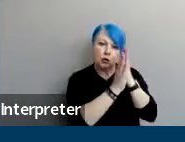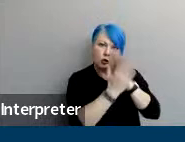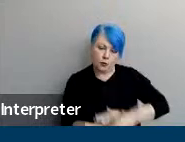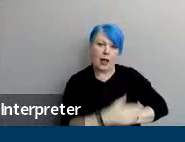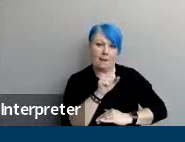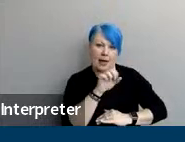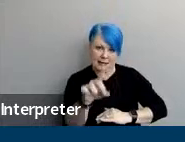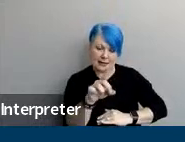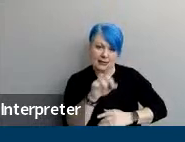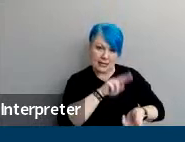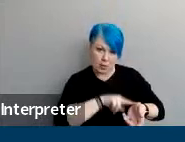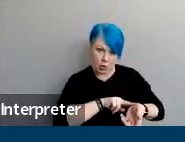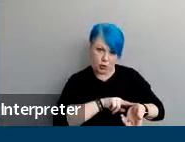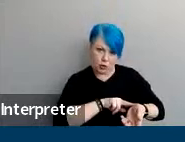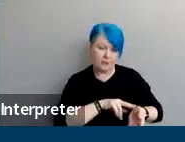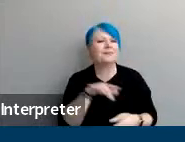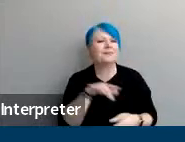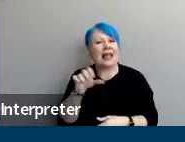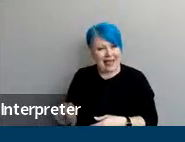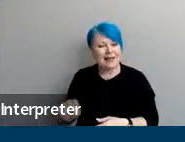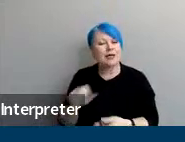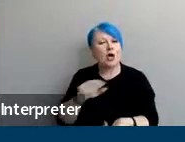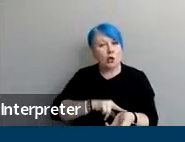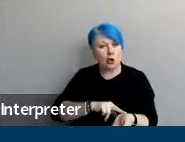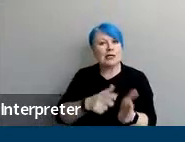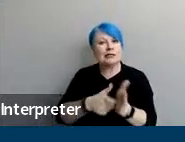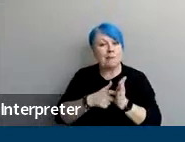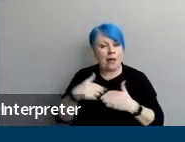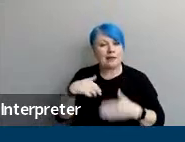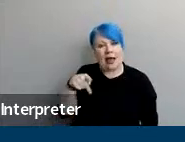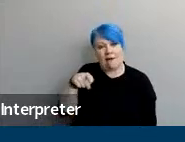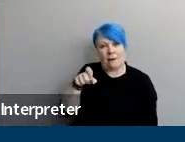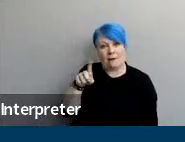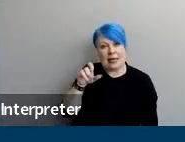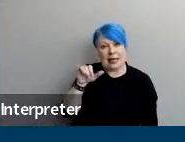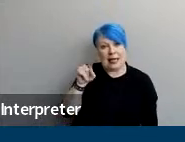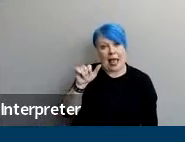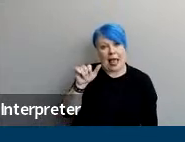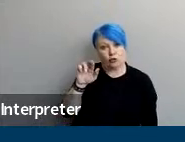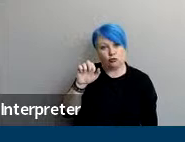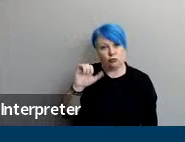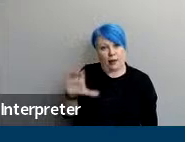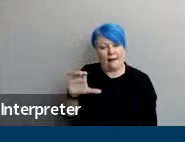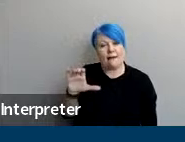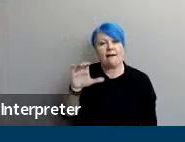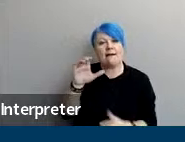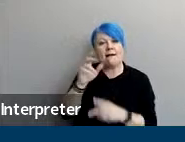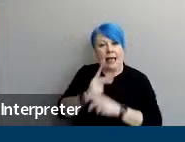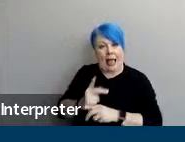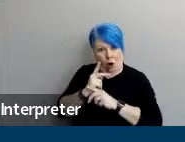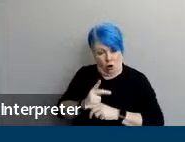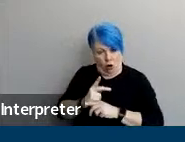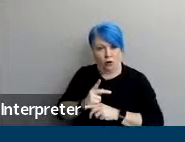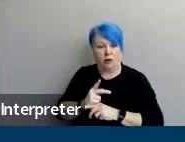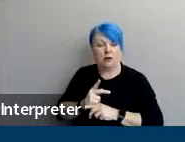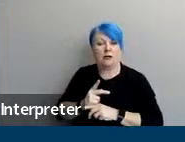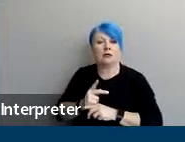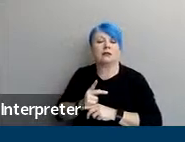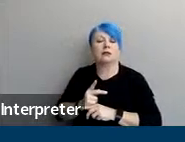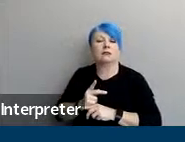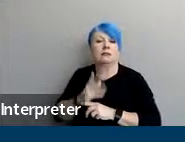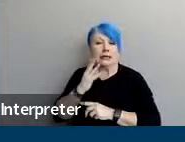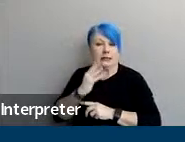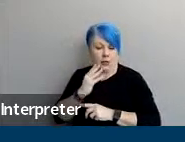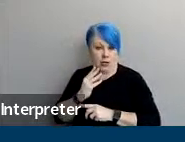is nurses have to have pediatric care, and as nurses graduate, it's difficult to find the pediatric support that we